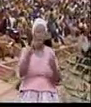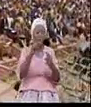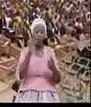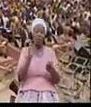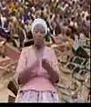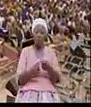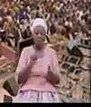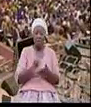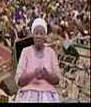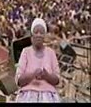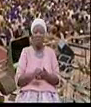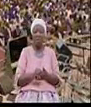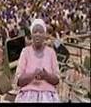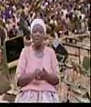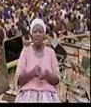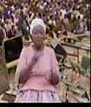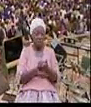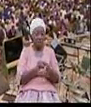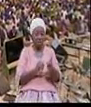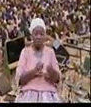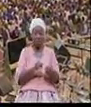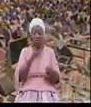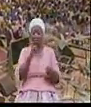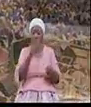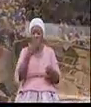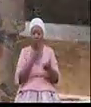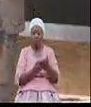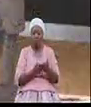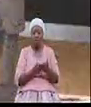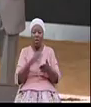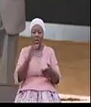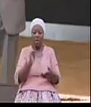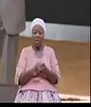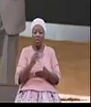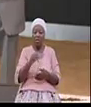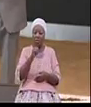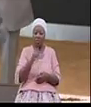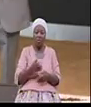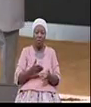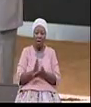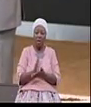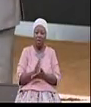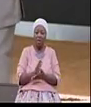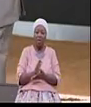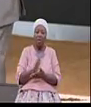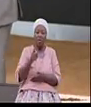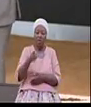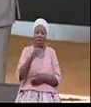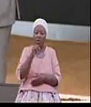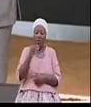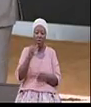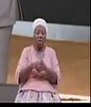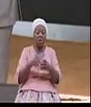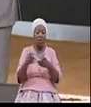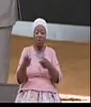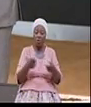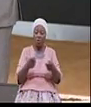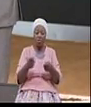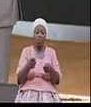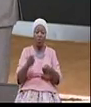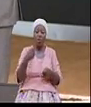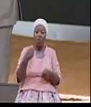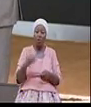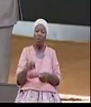that's loose, that's not firm. You're not firm on yourself. You're not in control of